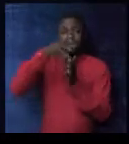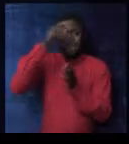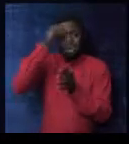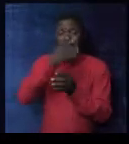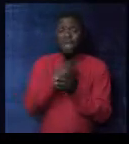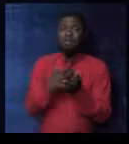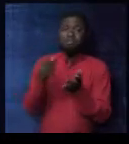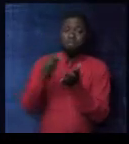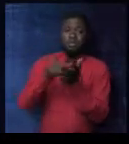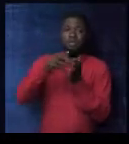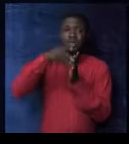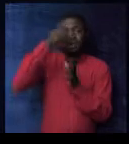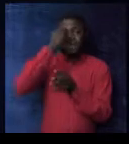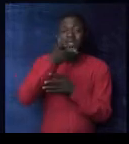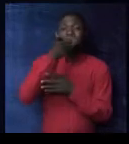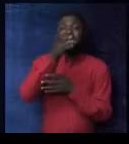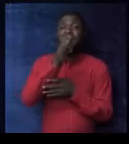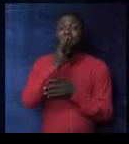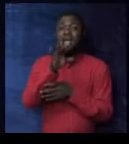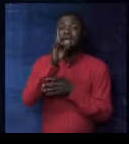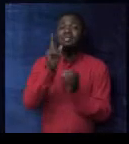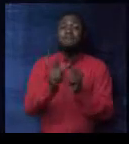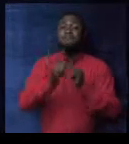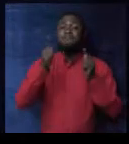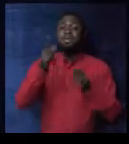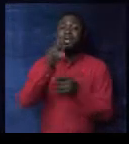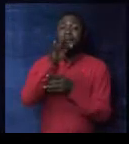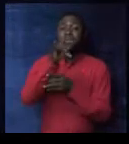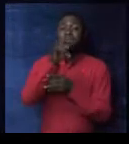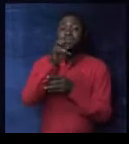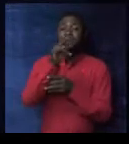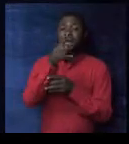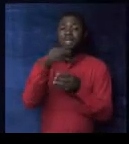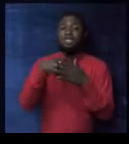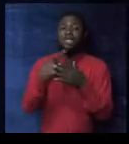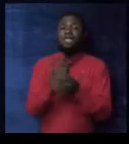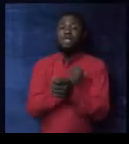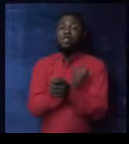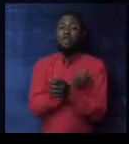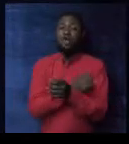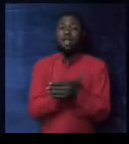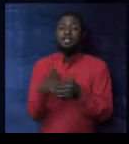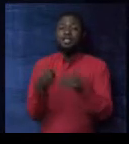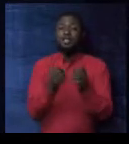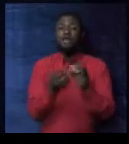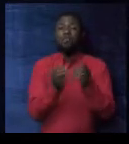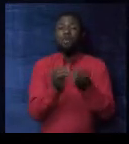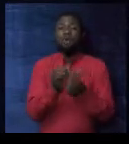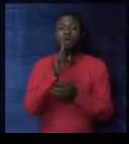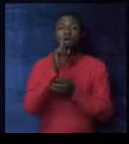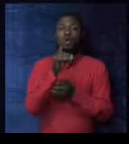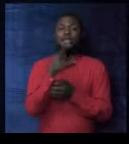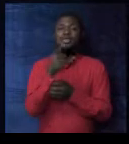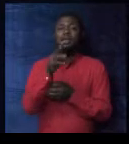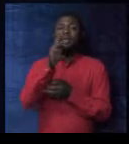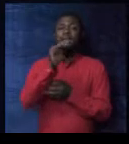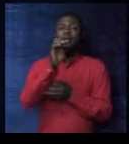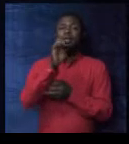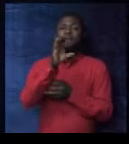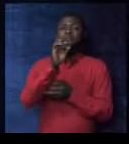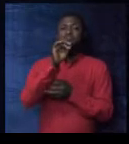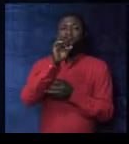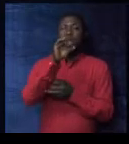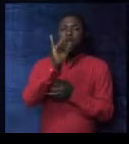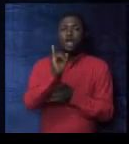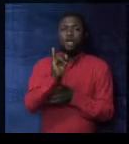and relearn. So there are 8 big planets in the solar system. And these are, first one, the